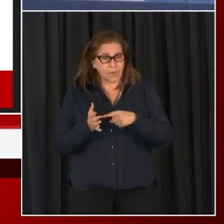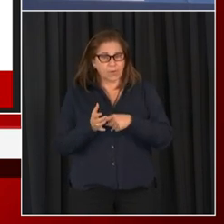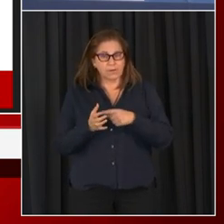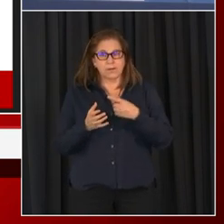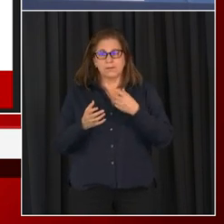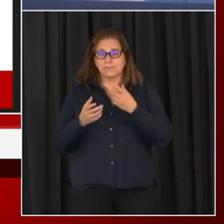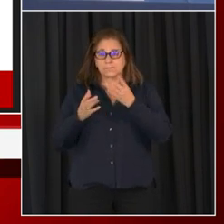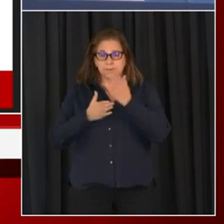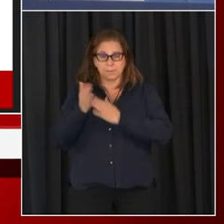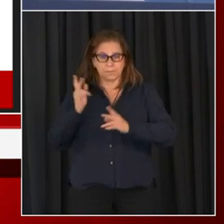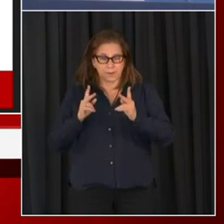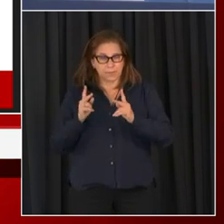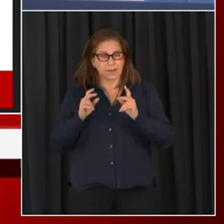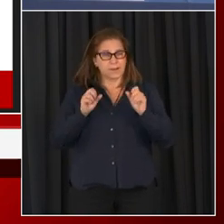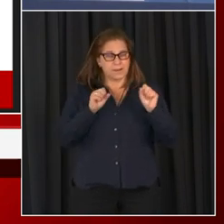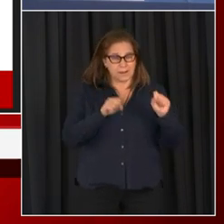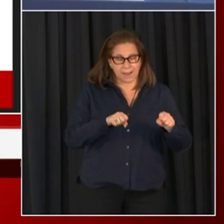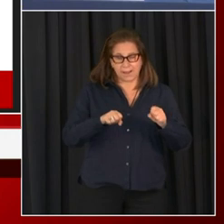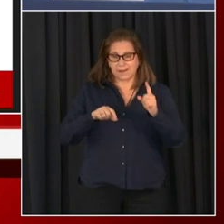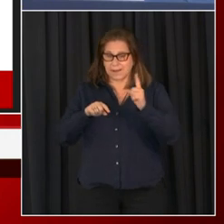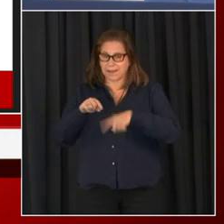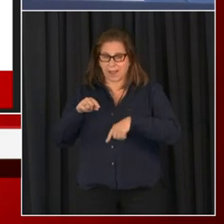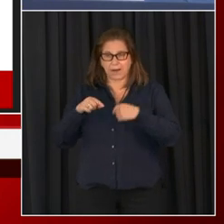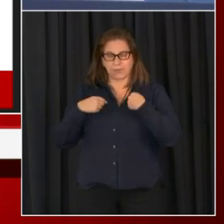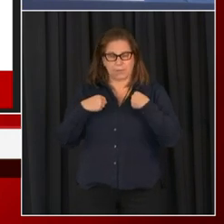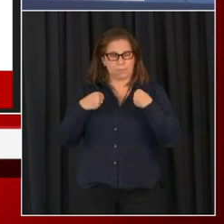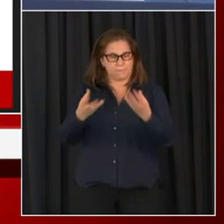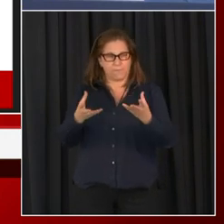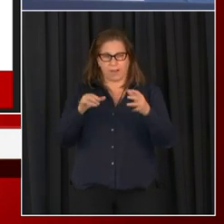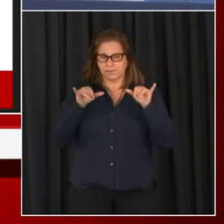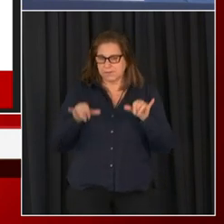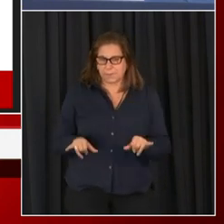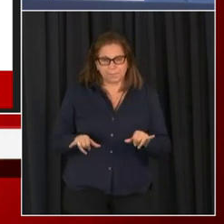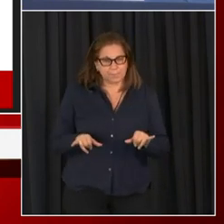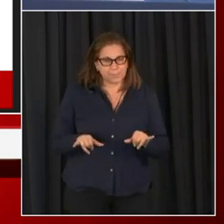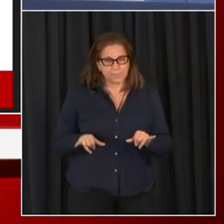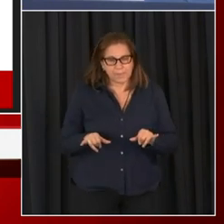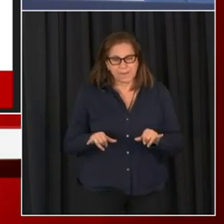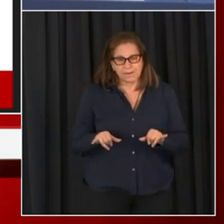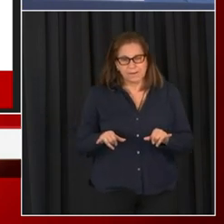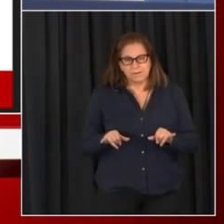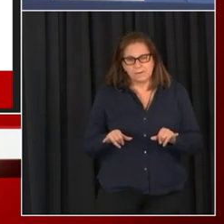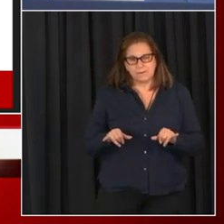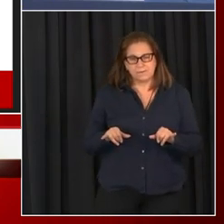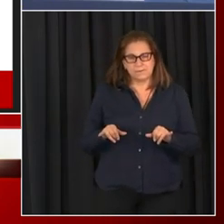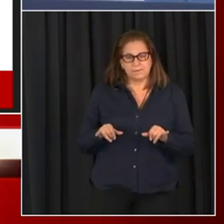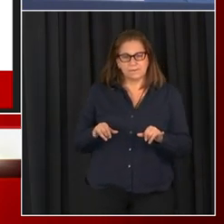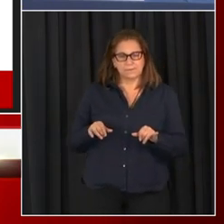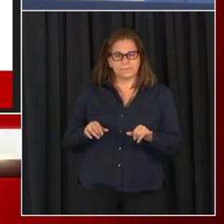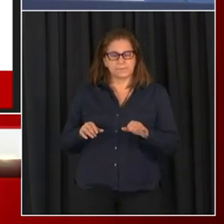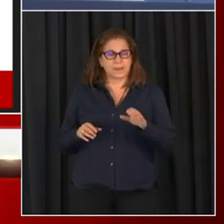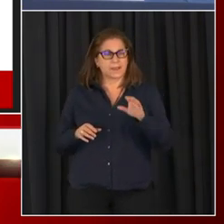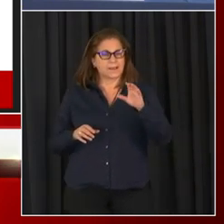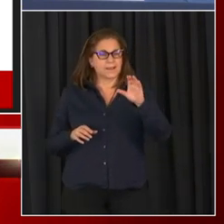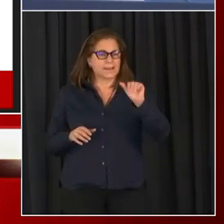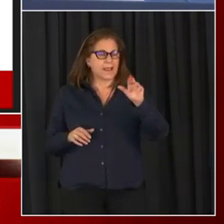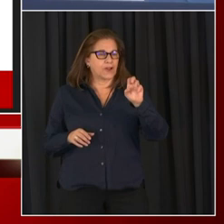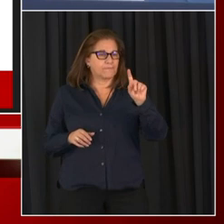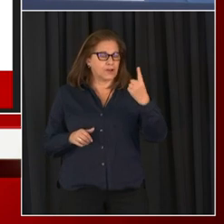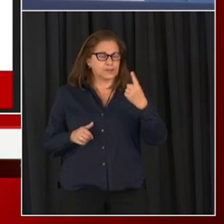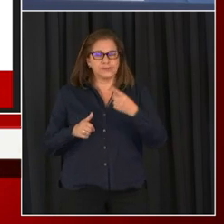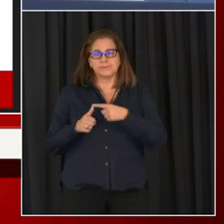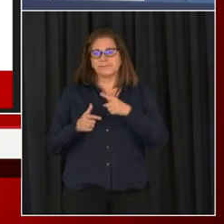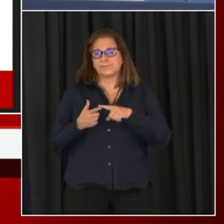from United, from Aetna, from Care First Blue Cross Blue Shield, as well as from Kaiser. And for DC